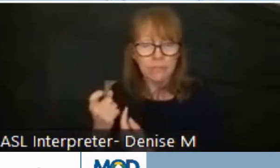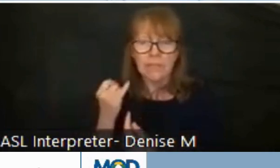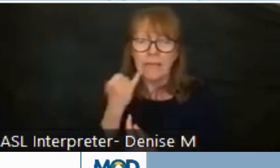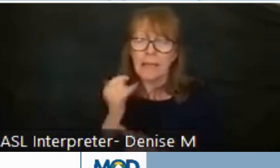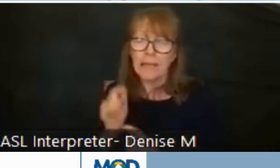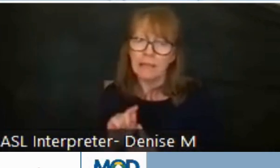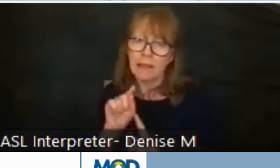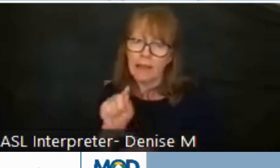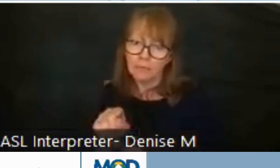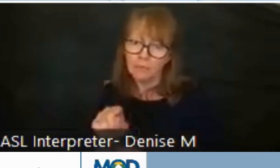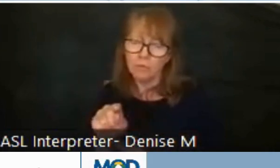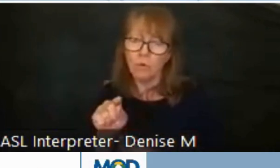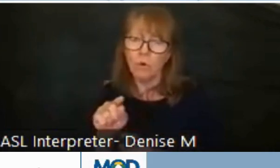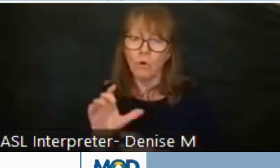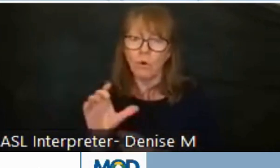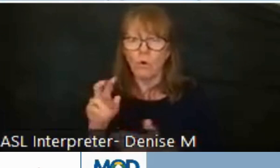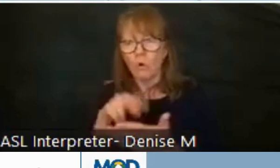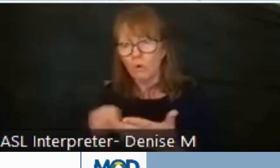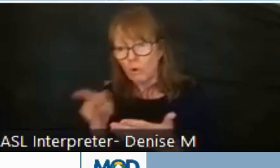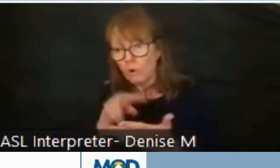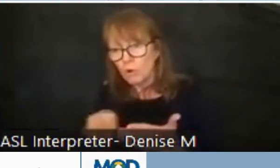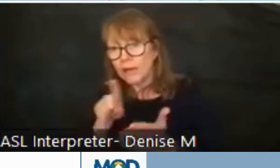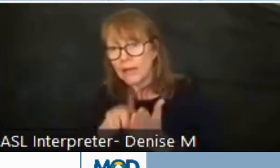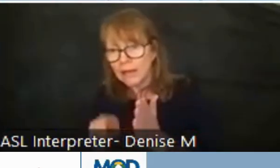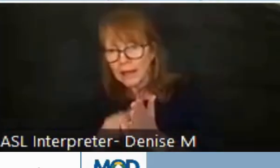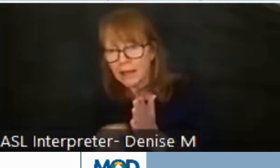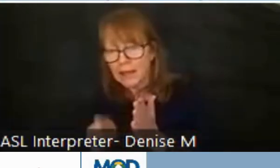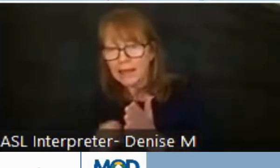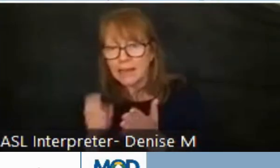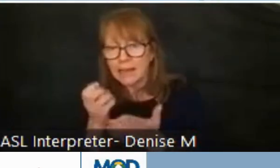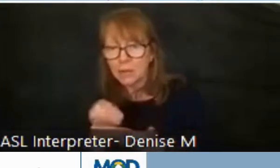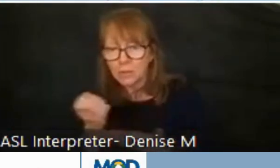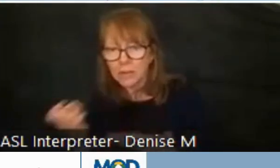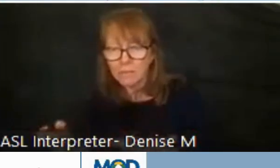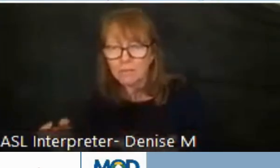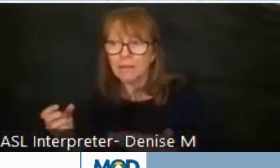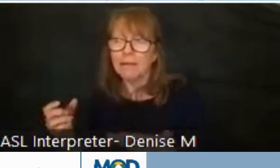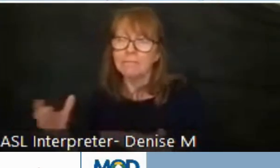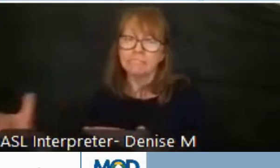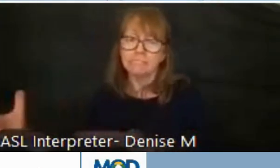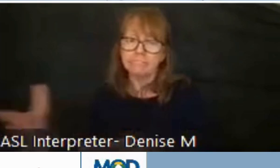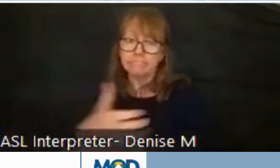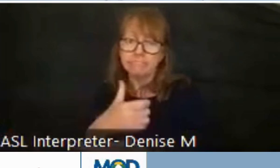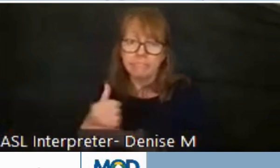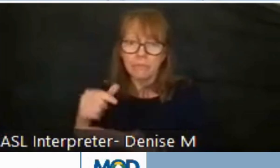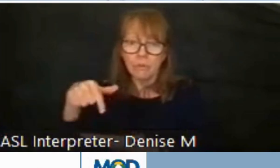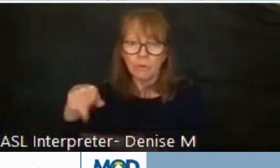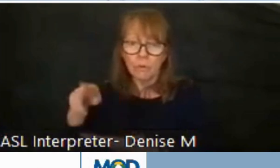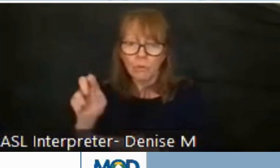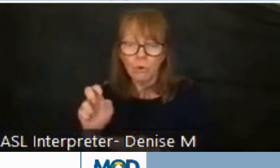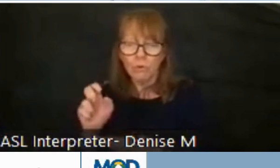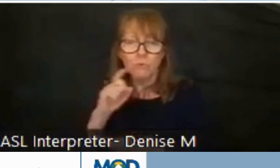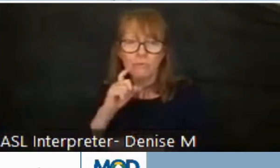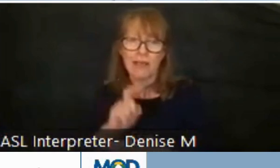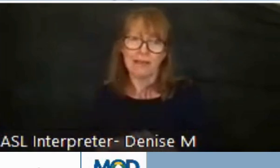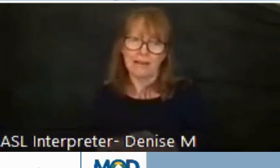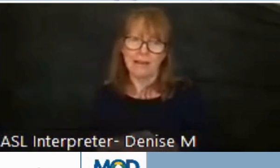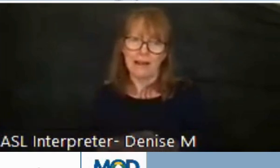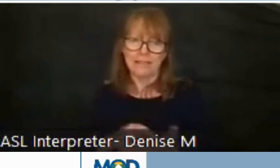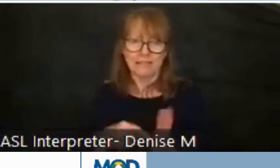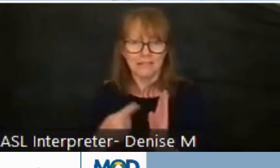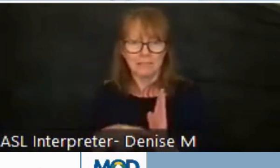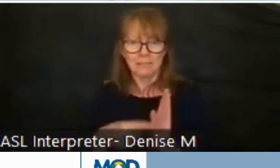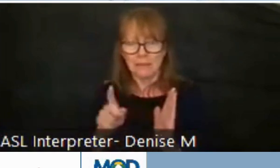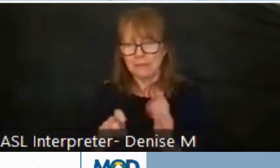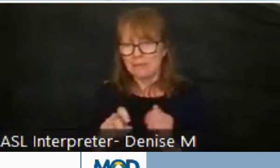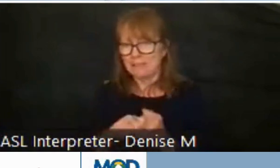at equipment. Recognize that it may also take time to put the solution into place, particularly with modifications